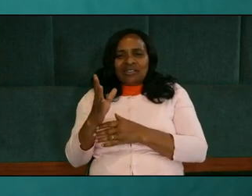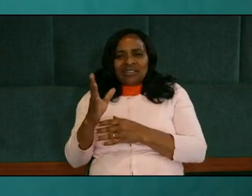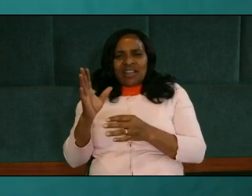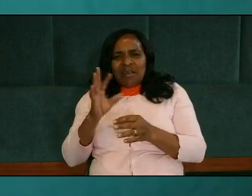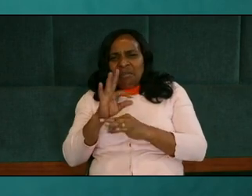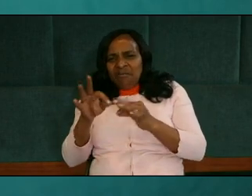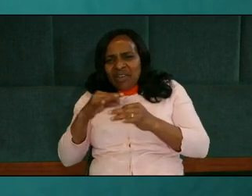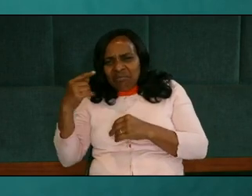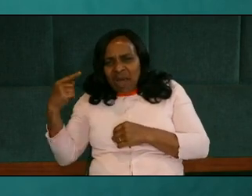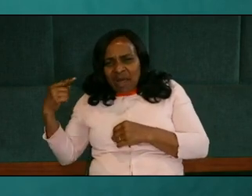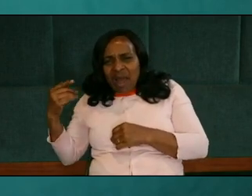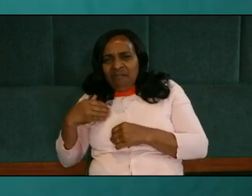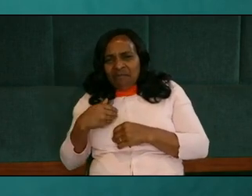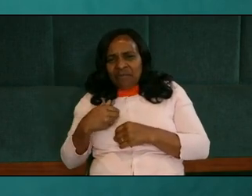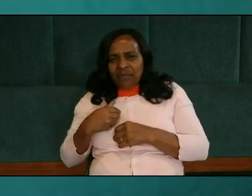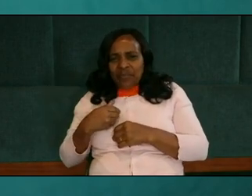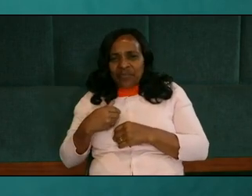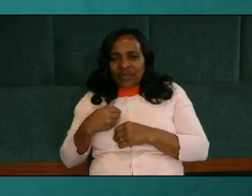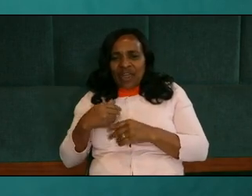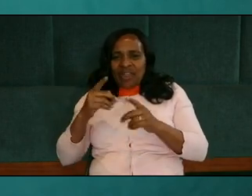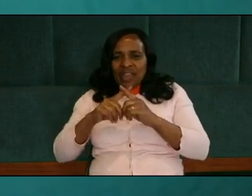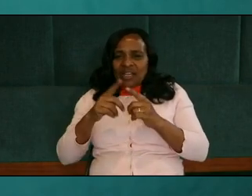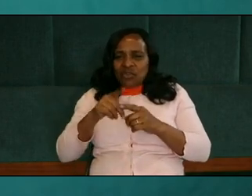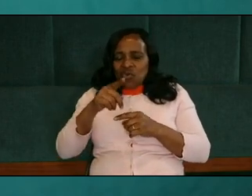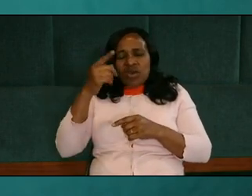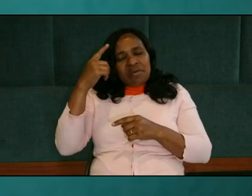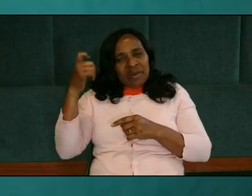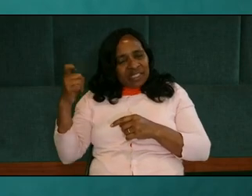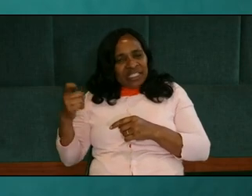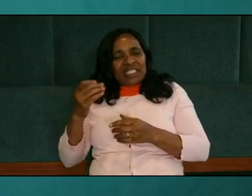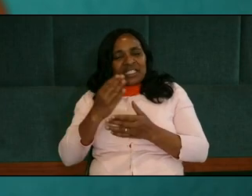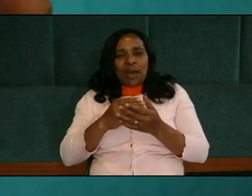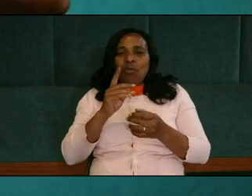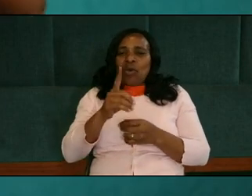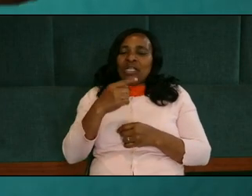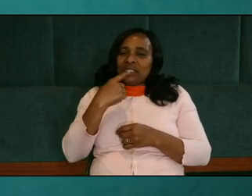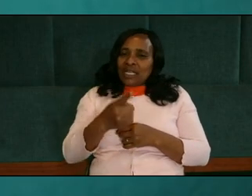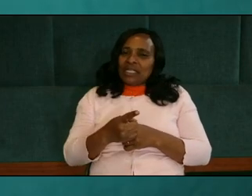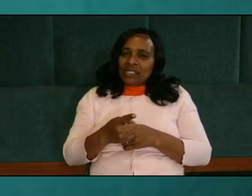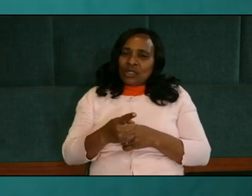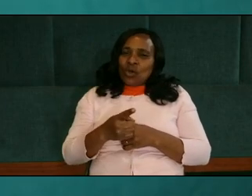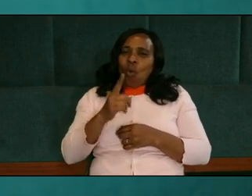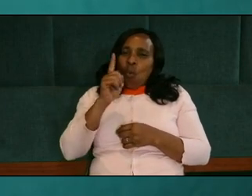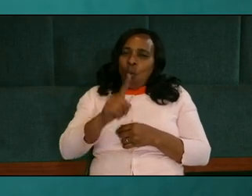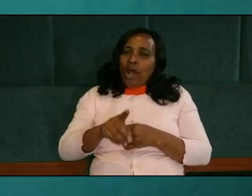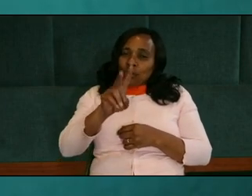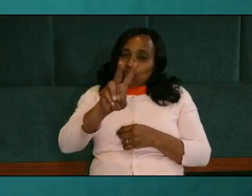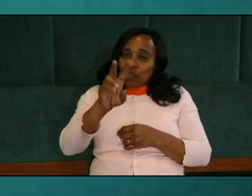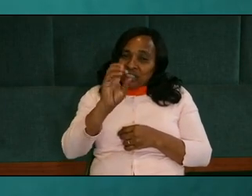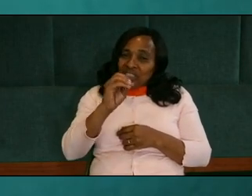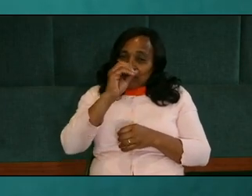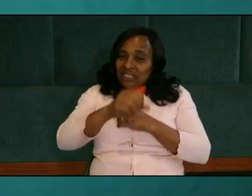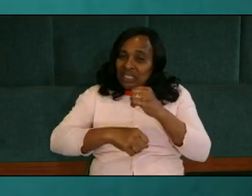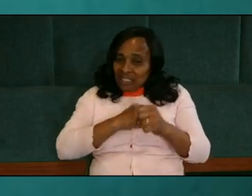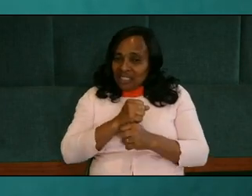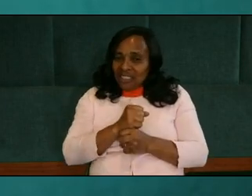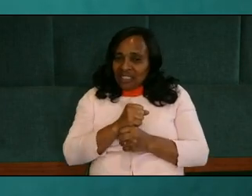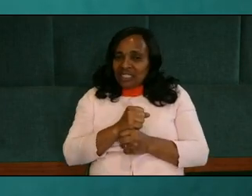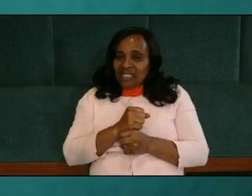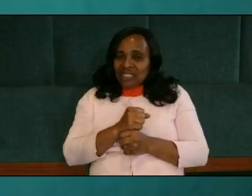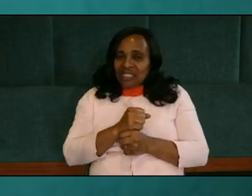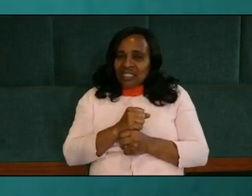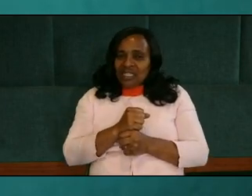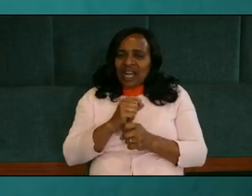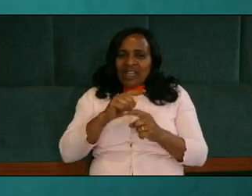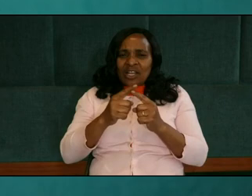perfectly crazy, you know, and then just imagine that someone says that for 120 years, that water